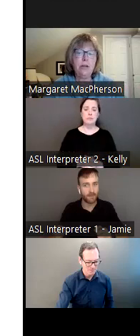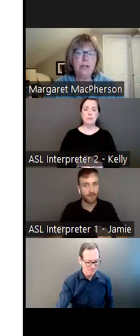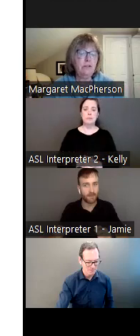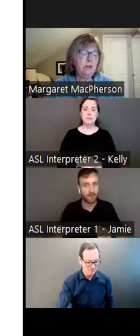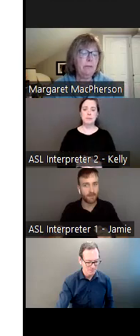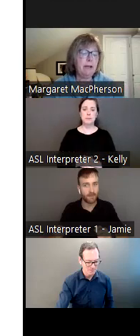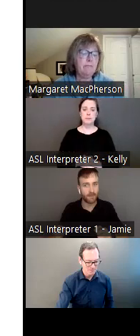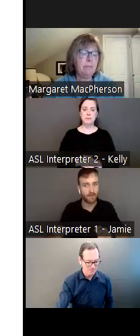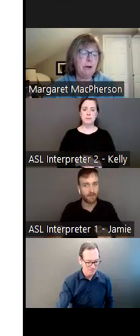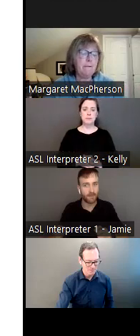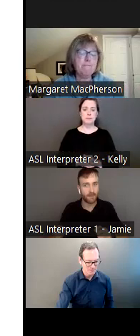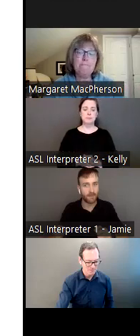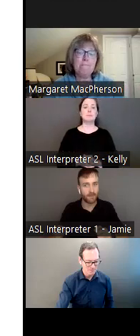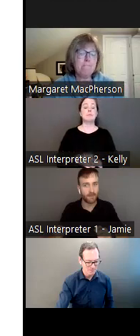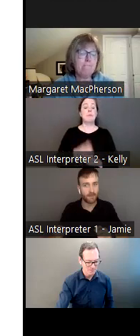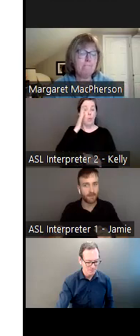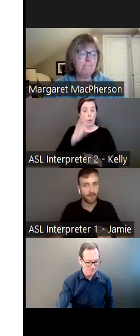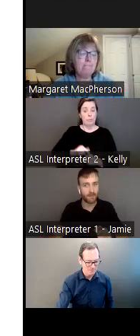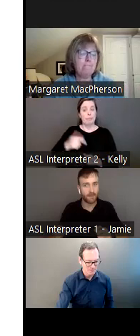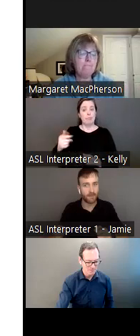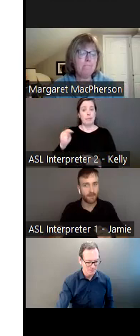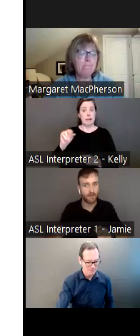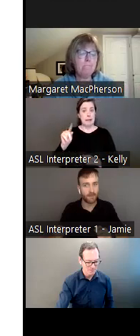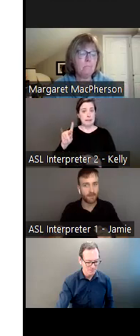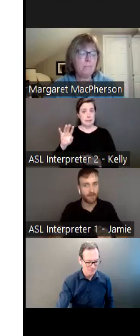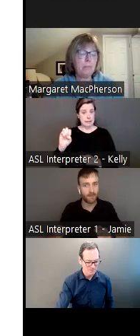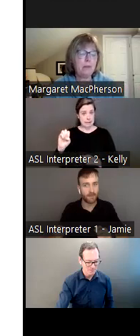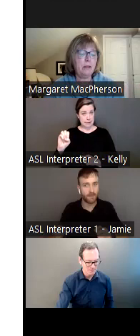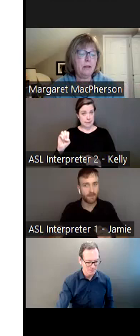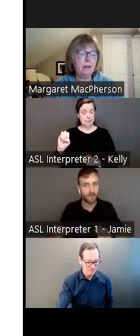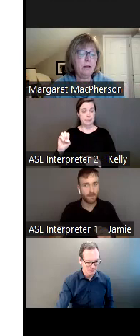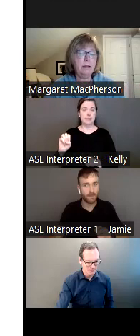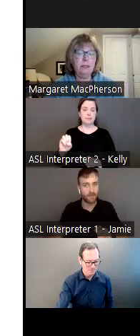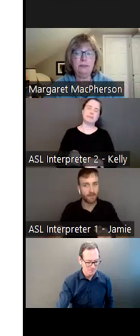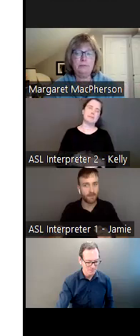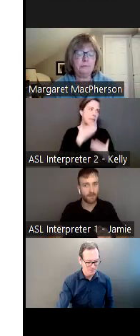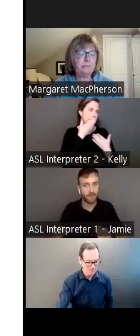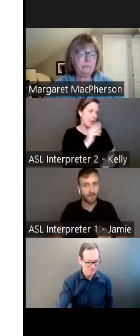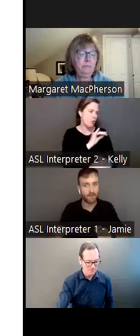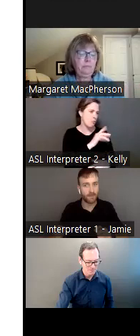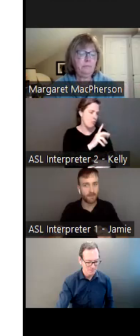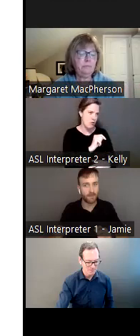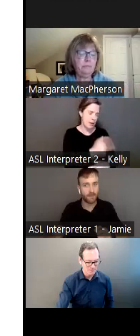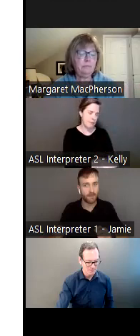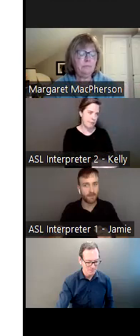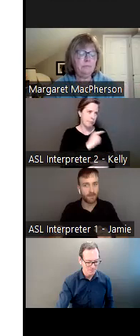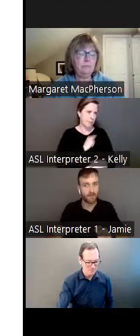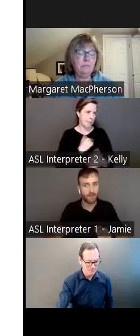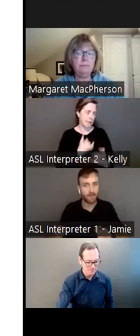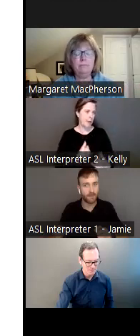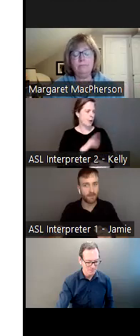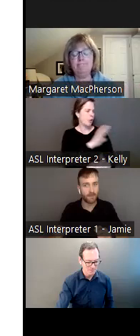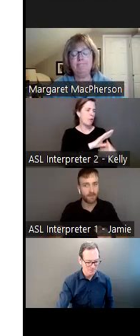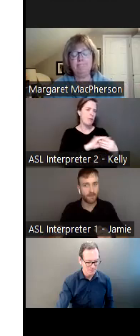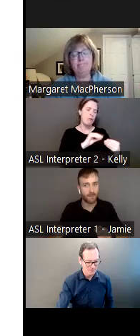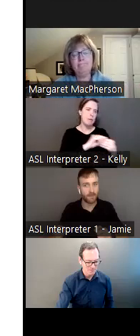So Nadine's going to pick up from here. I think it's back to me. Thanks, Margaret. I'm always so inspired when I hear you speak about this stuff and really articulate